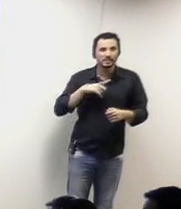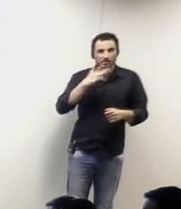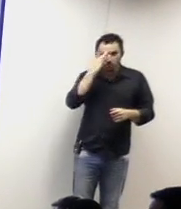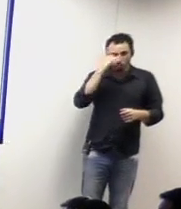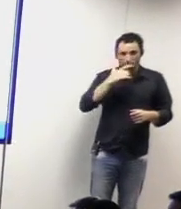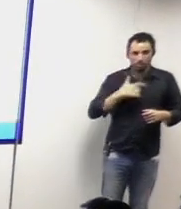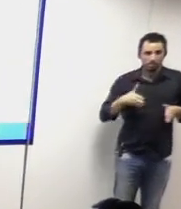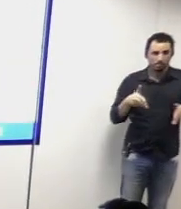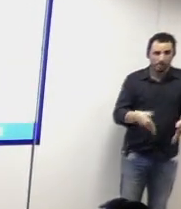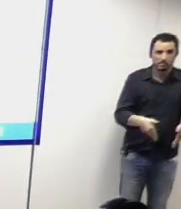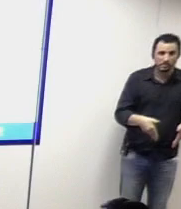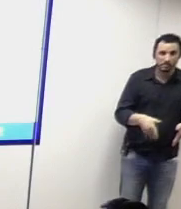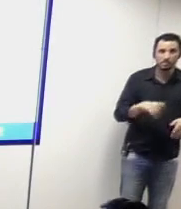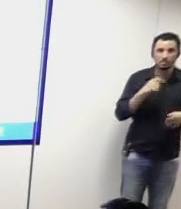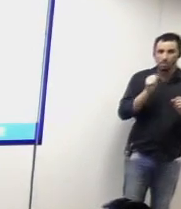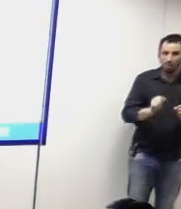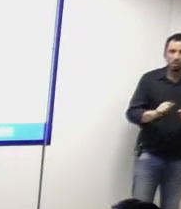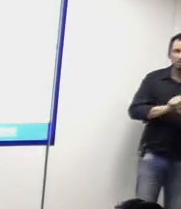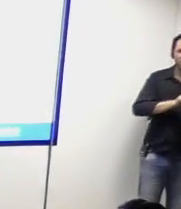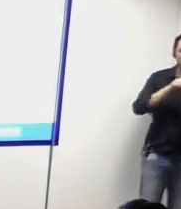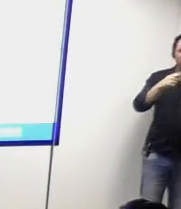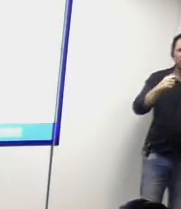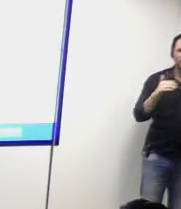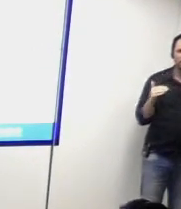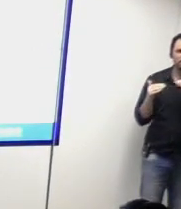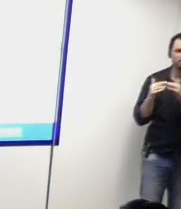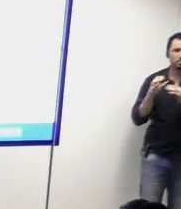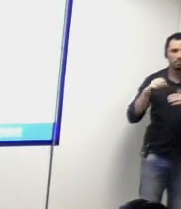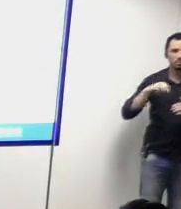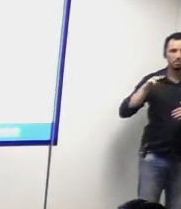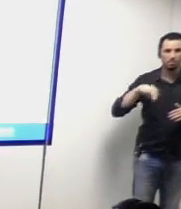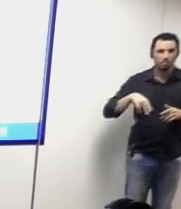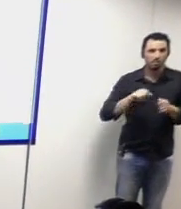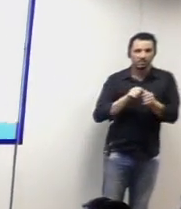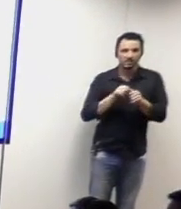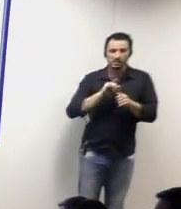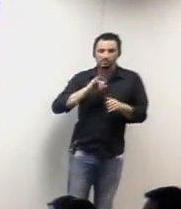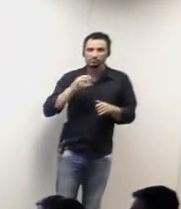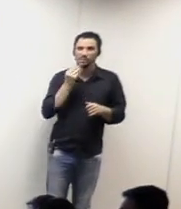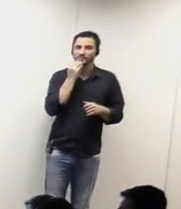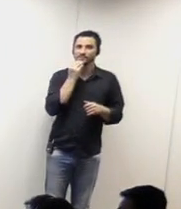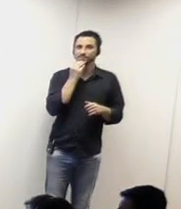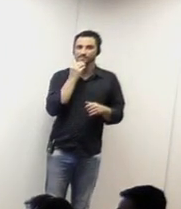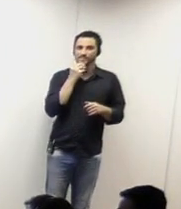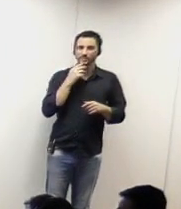common agenda between them, you get more buy-in and you have a better chance for success.